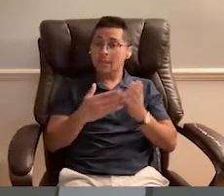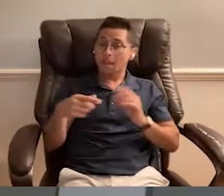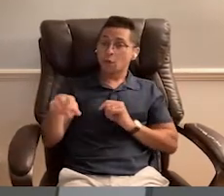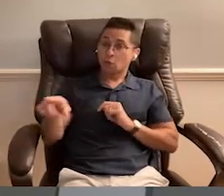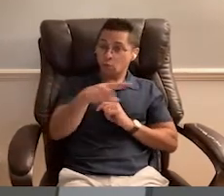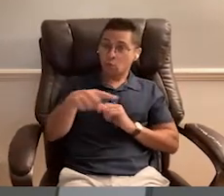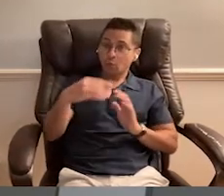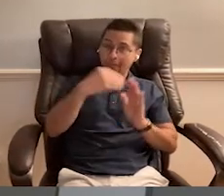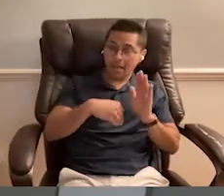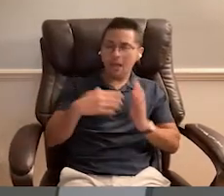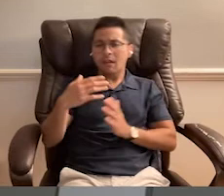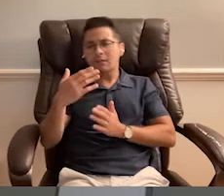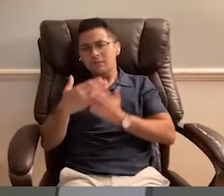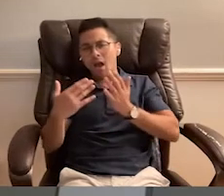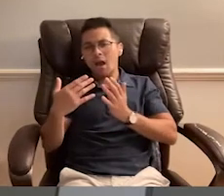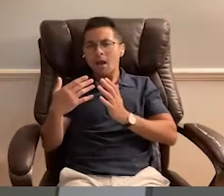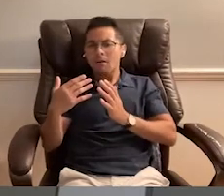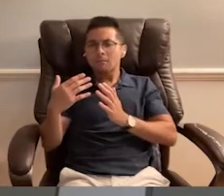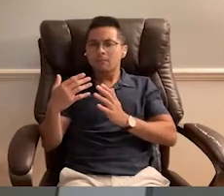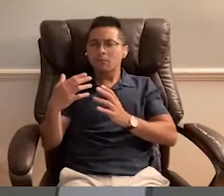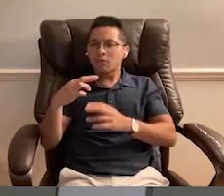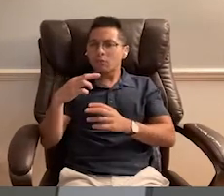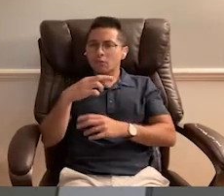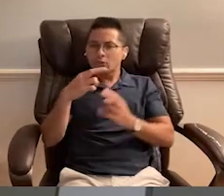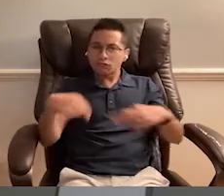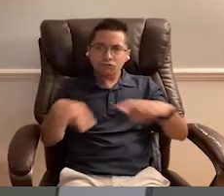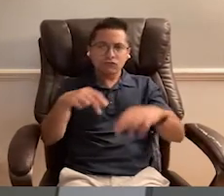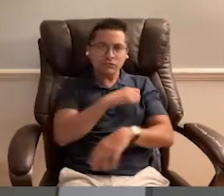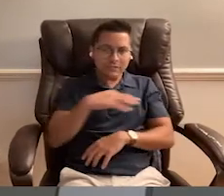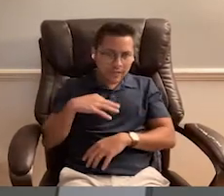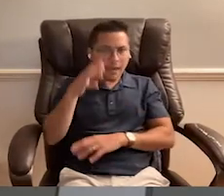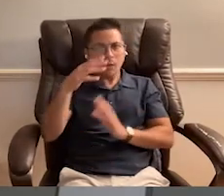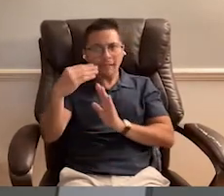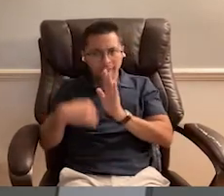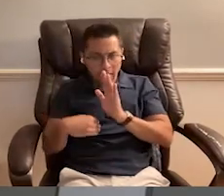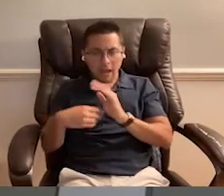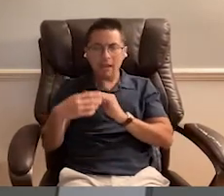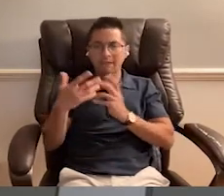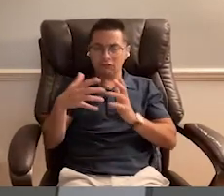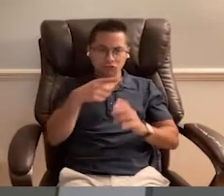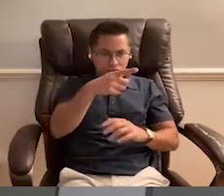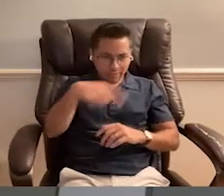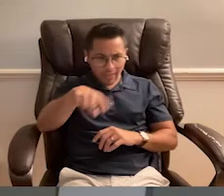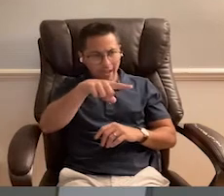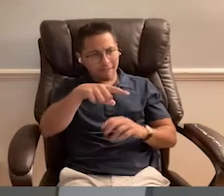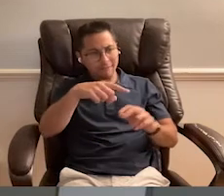different sections, some of which you fill out, and some of them are filled out by the regional staff once